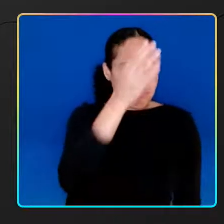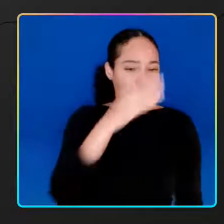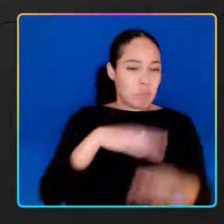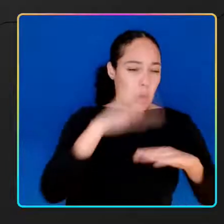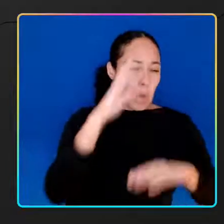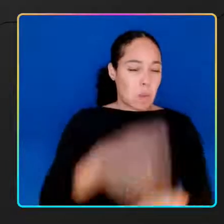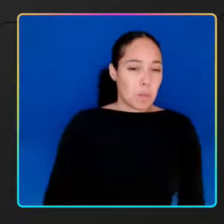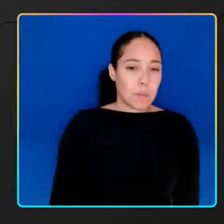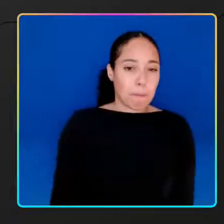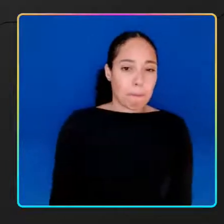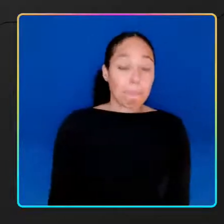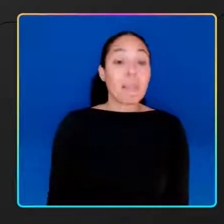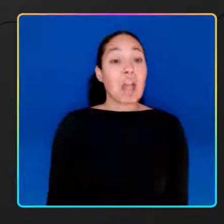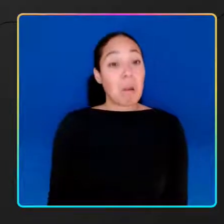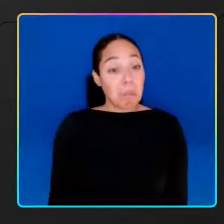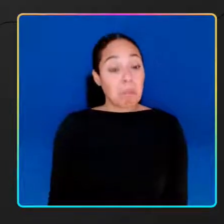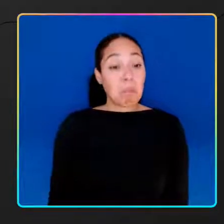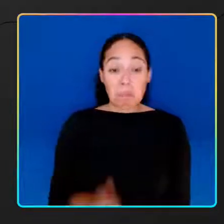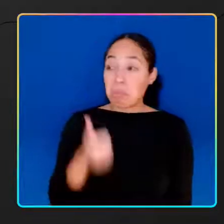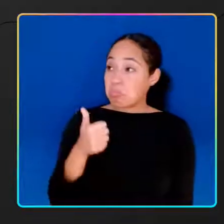one, certainly. It's good.